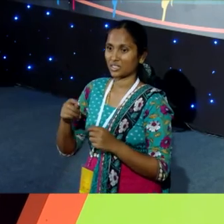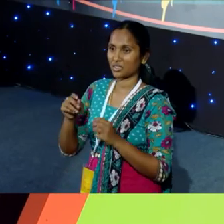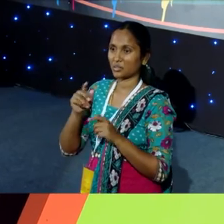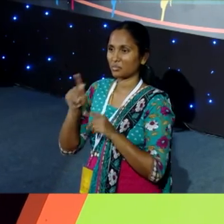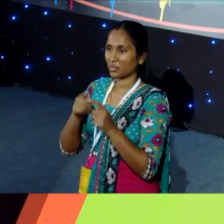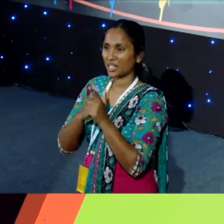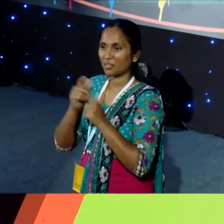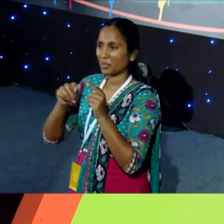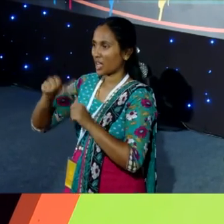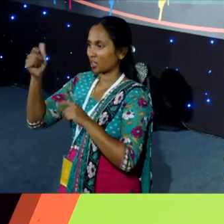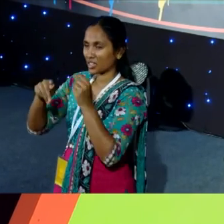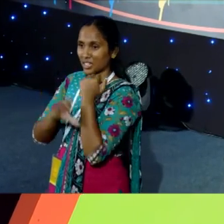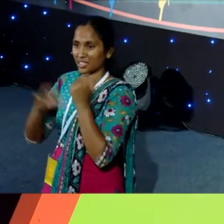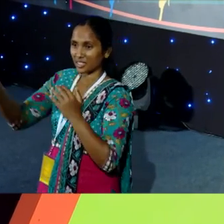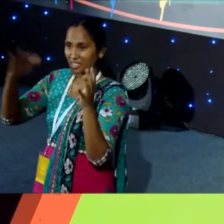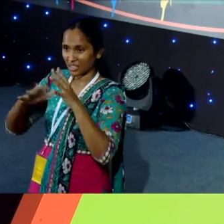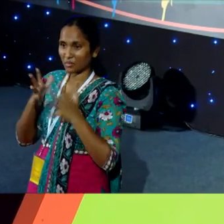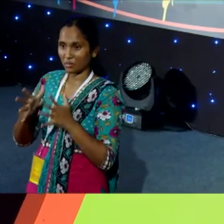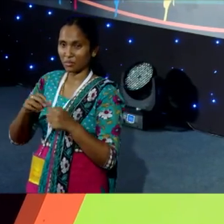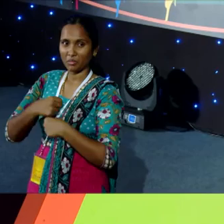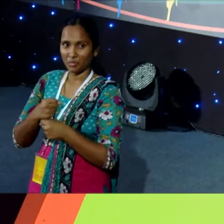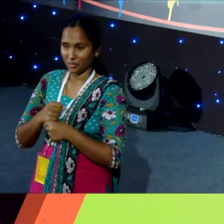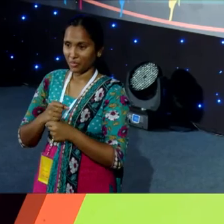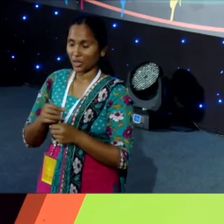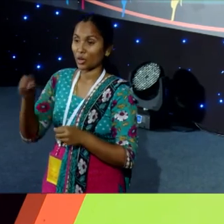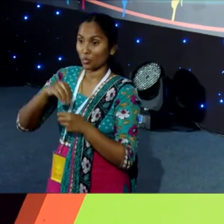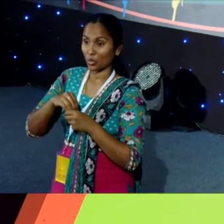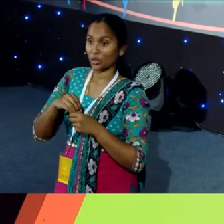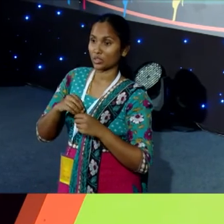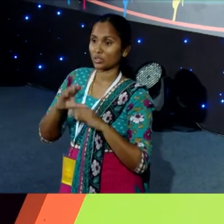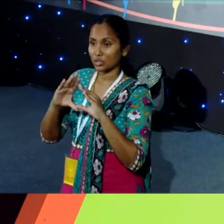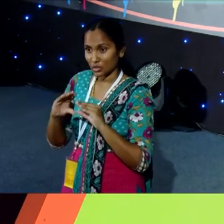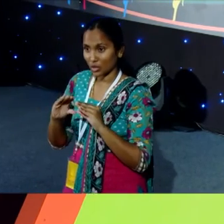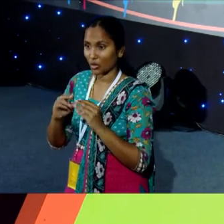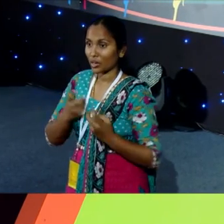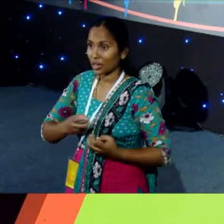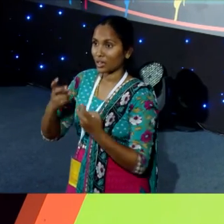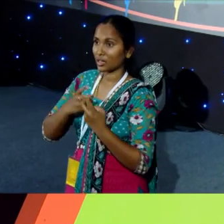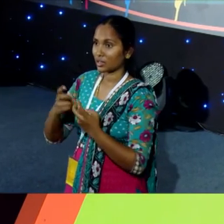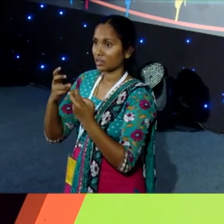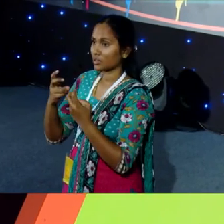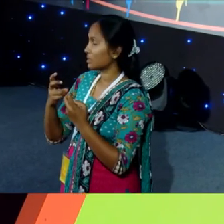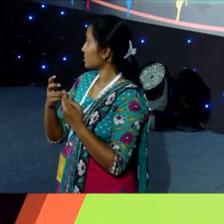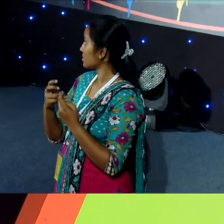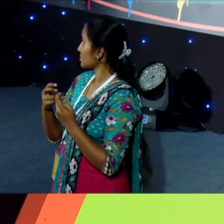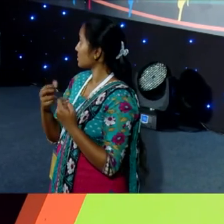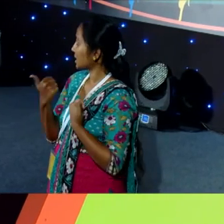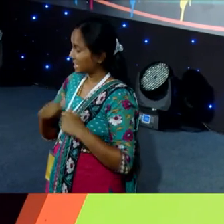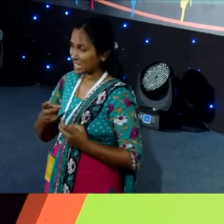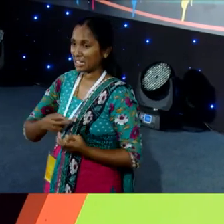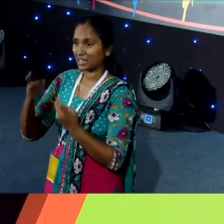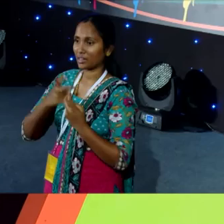out things through sheer brain power and sensibility to be able to travel astrally. You know what Kundalini travel is?